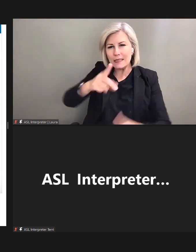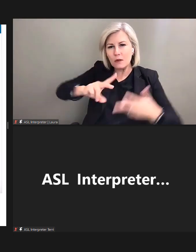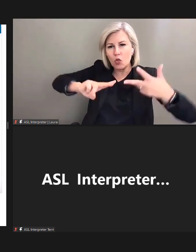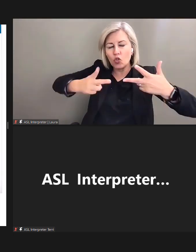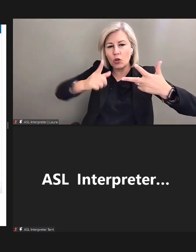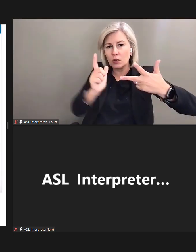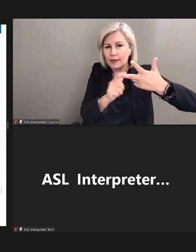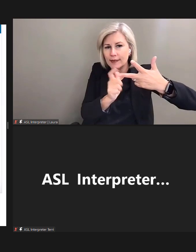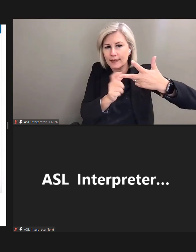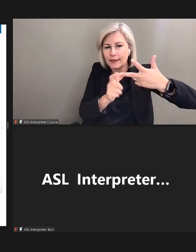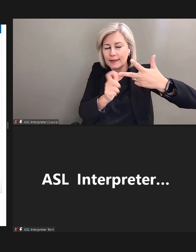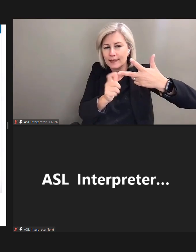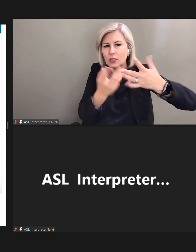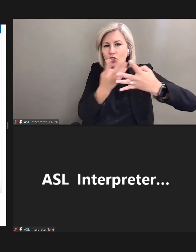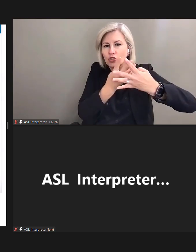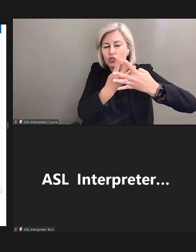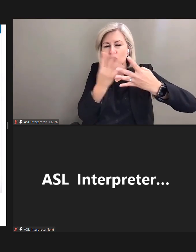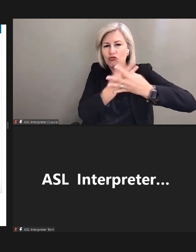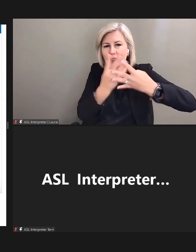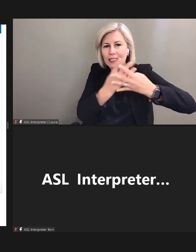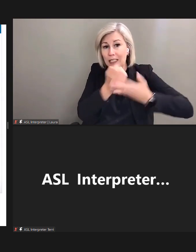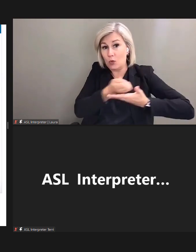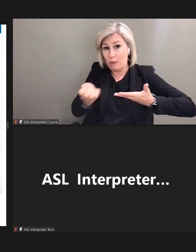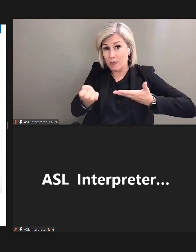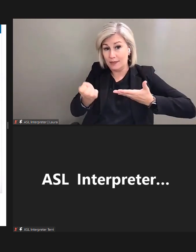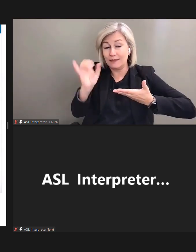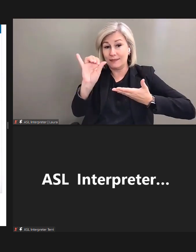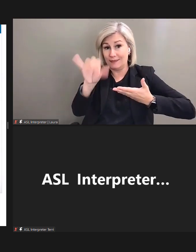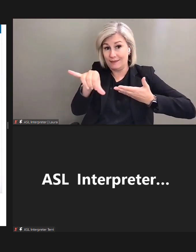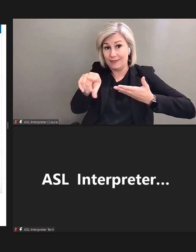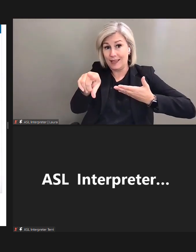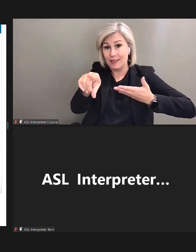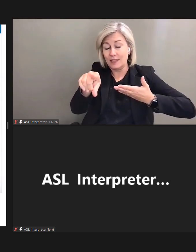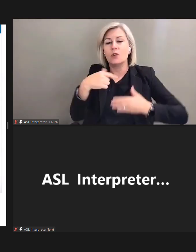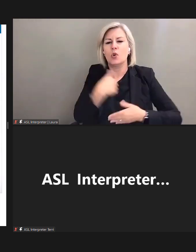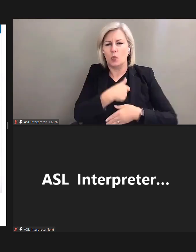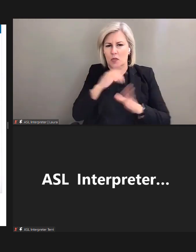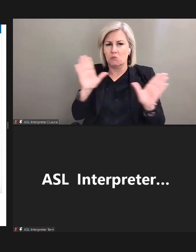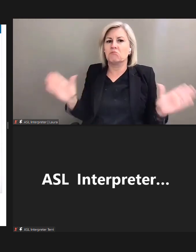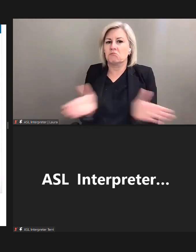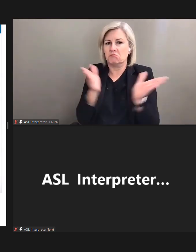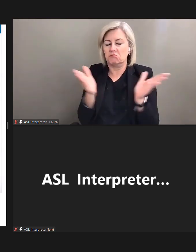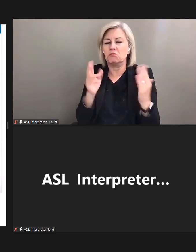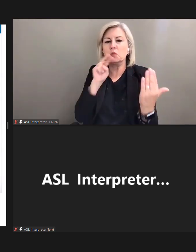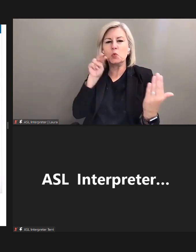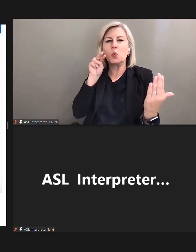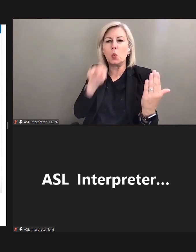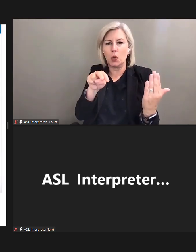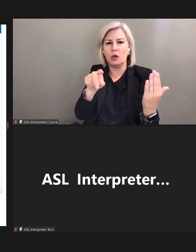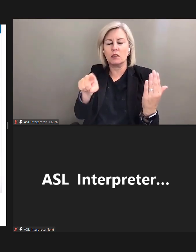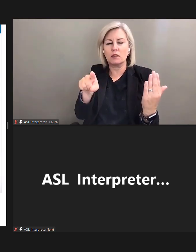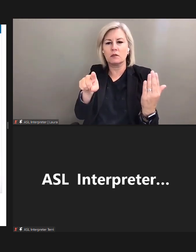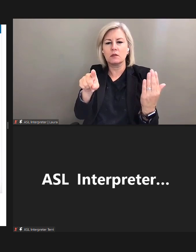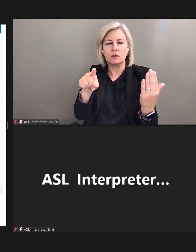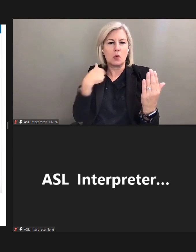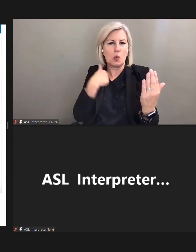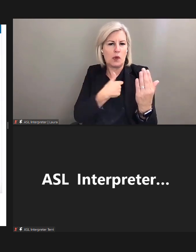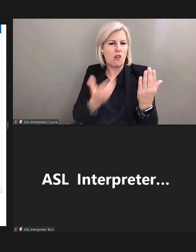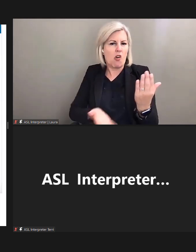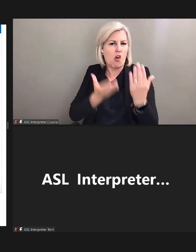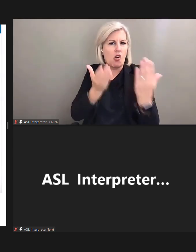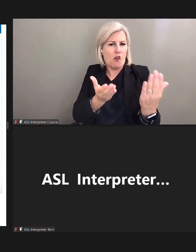third one that says screening equipment? We'd encourage you to go look there because we do offer